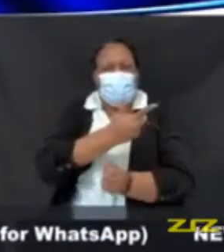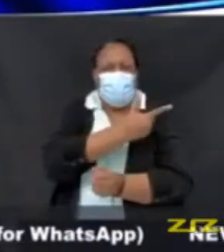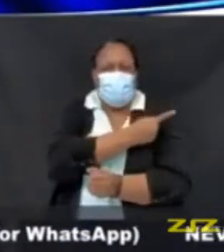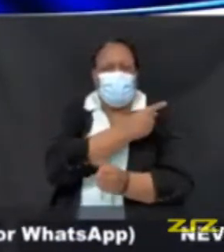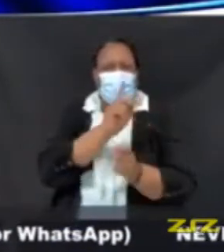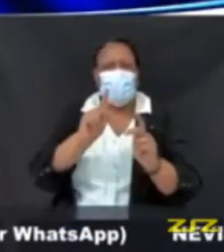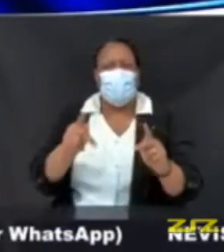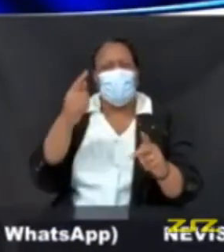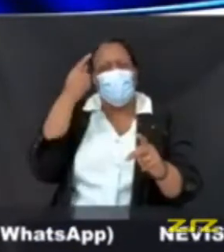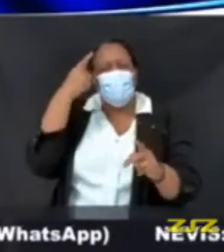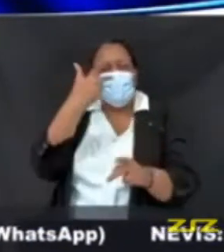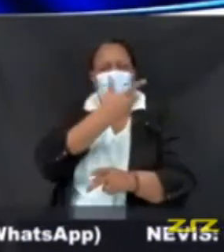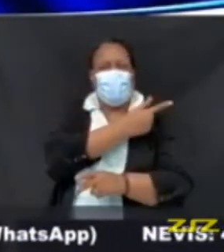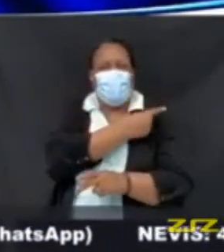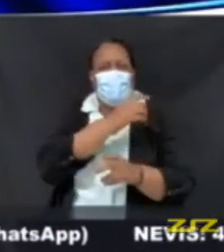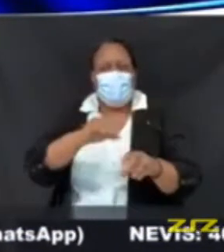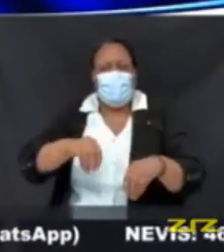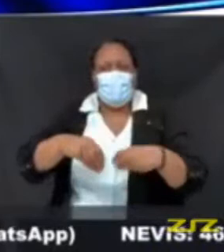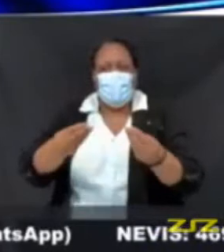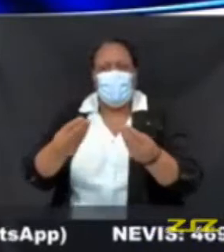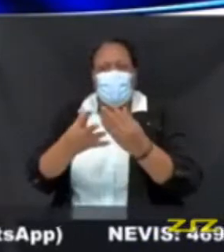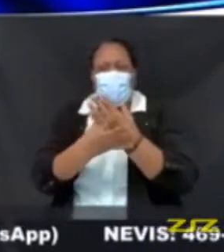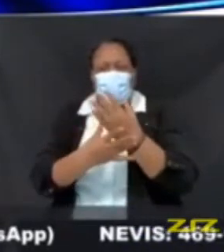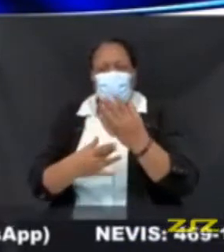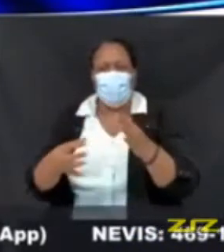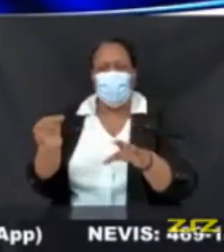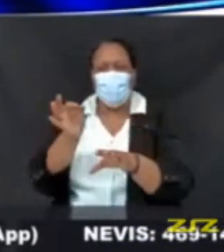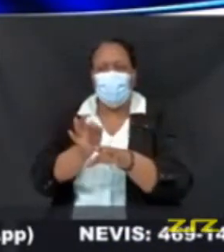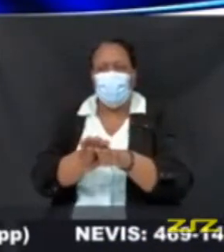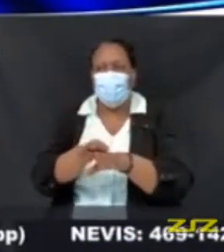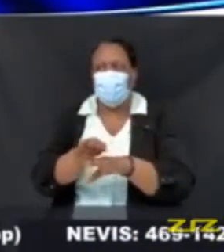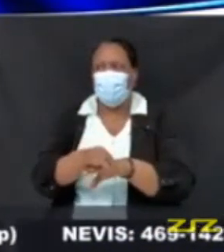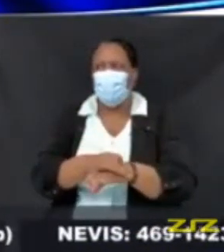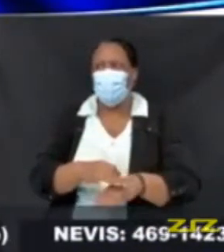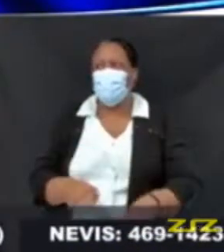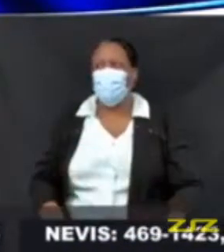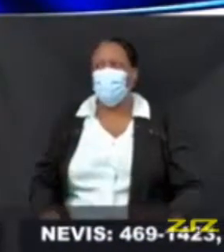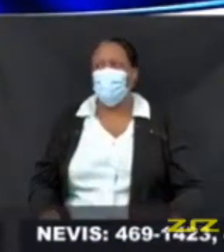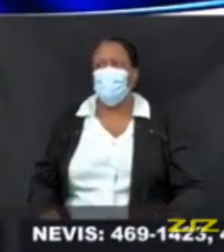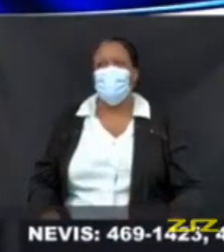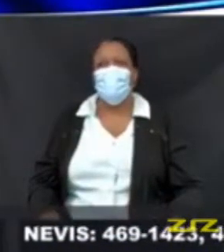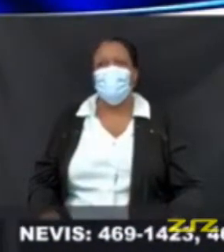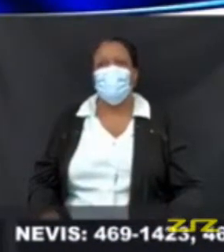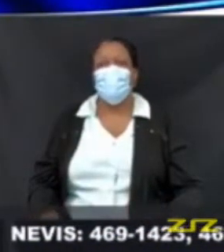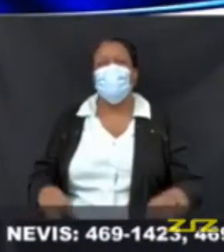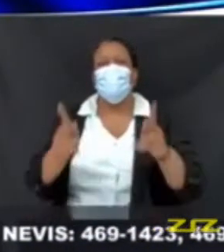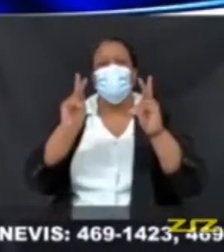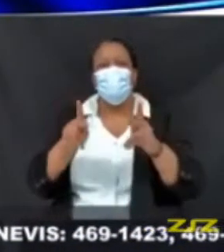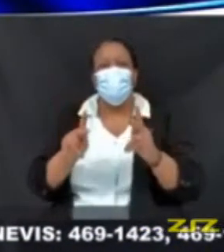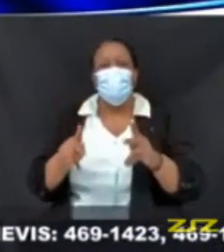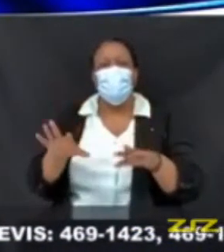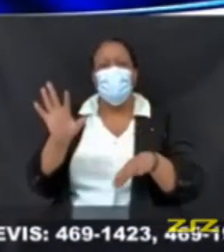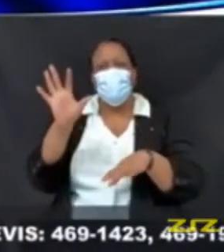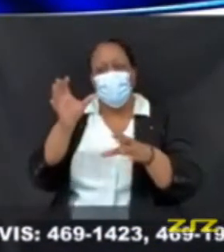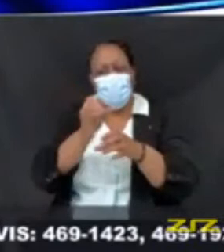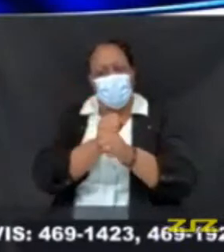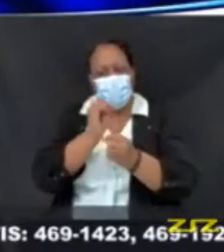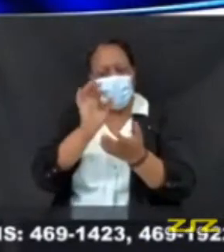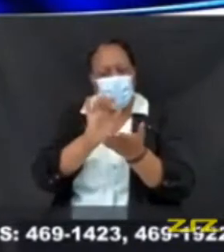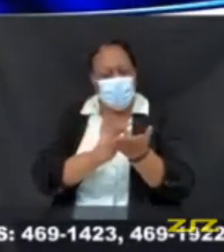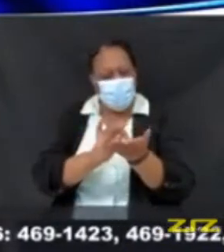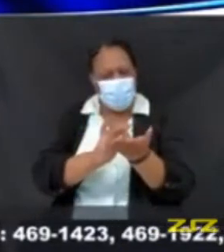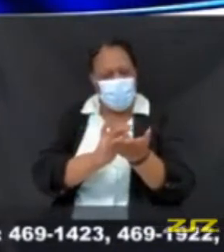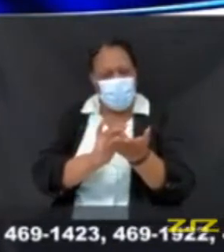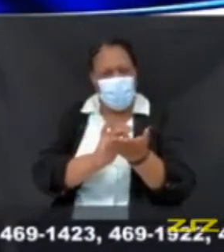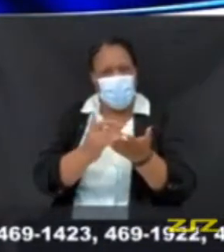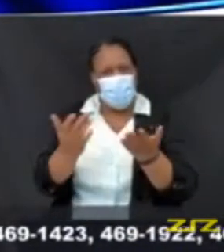blood clots. For example, persons who take the oral contraceptive pill they're at risk for developing blood clots. Persons who have a sedentary lifestyle, if you sit